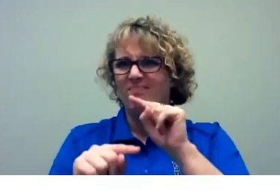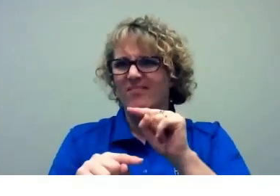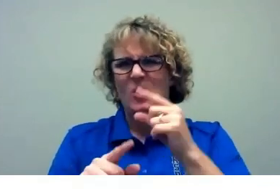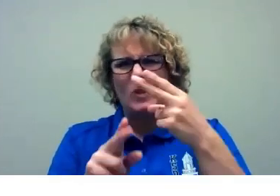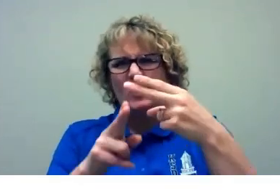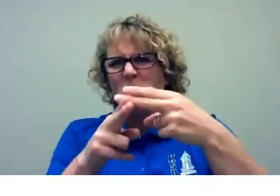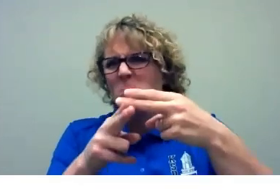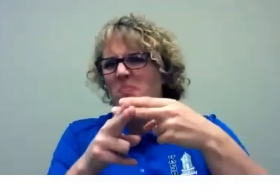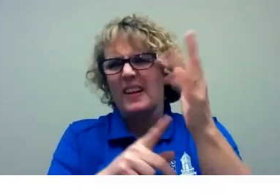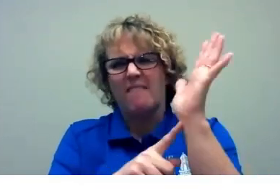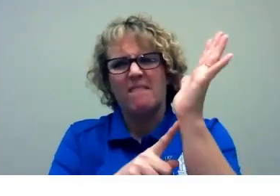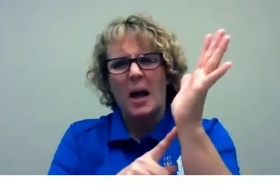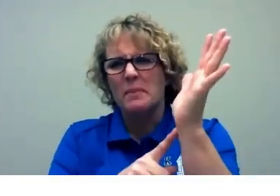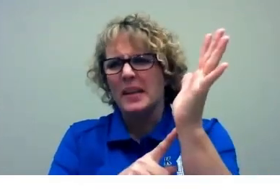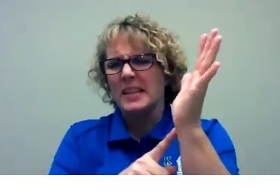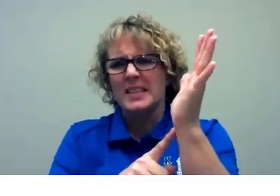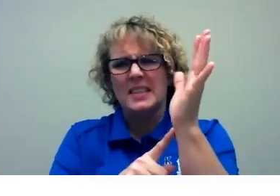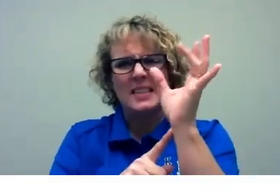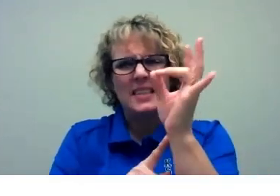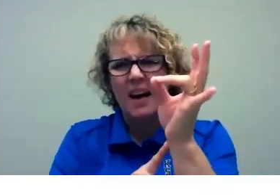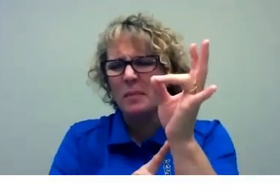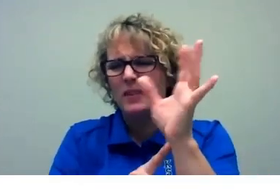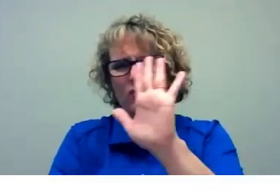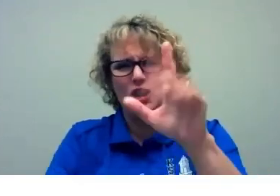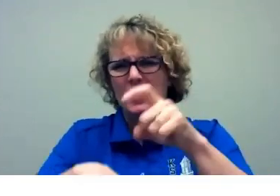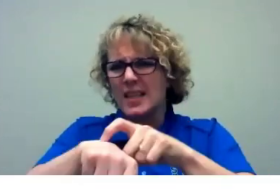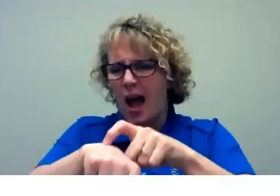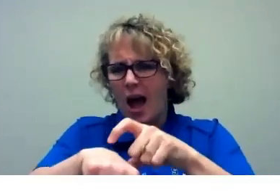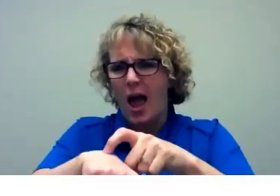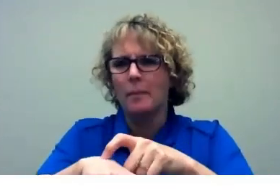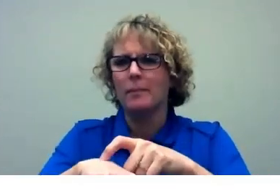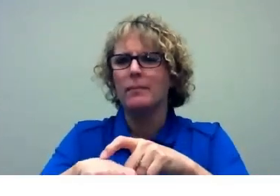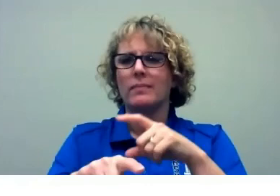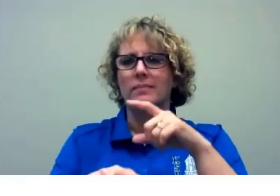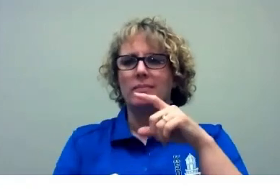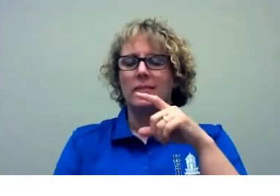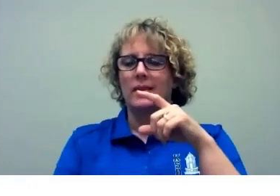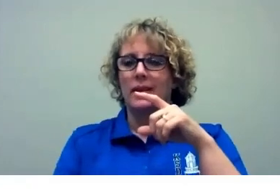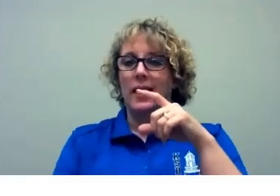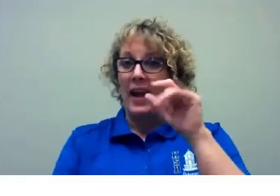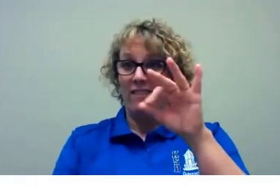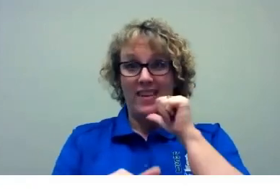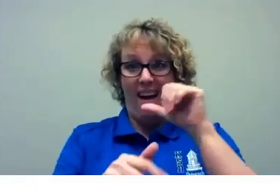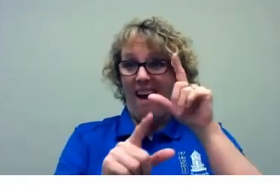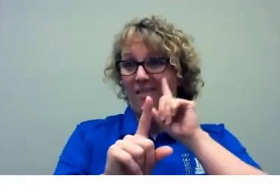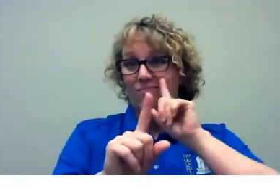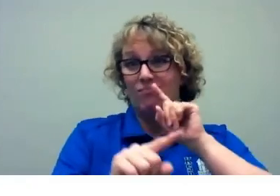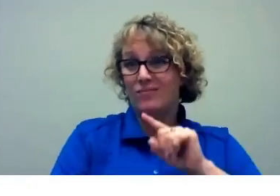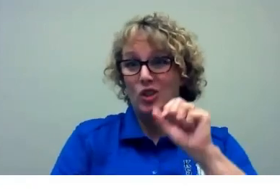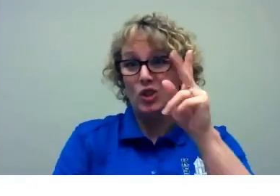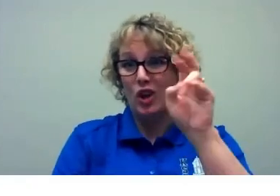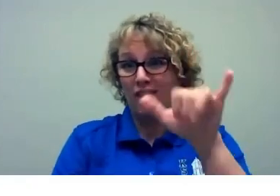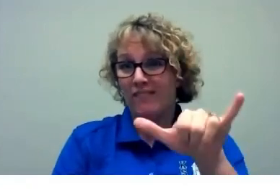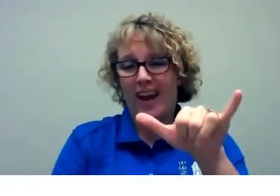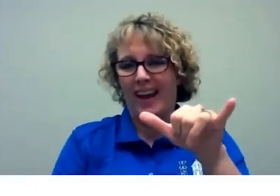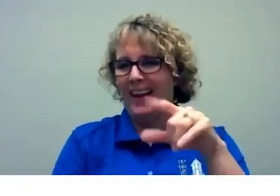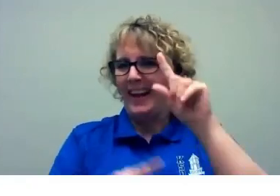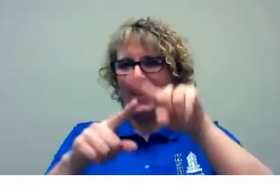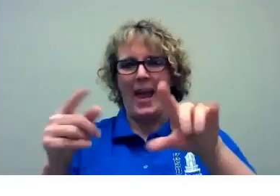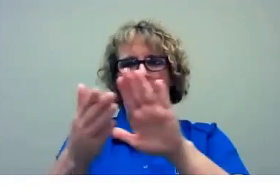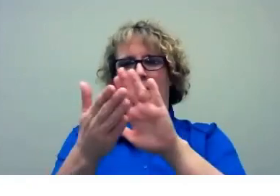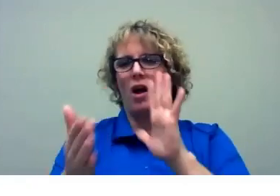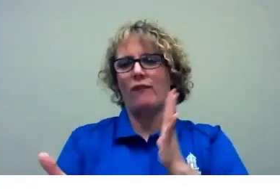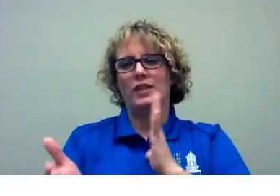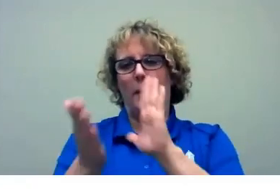That is based on 101, 102, and 103. It's just one survey to go over your experiences. It's like a